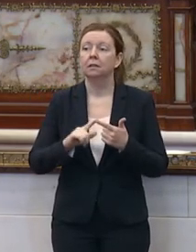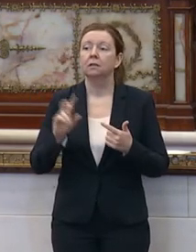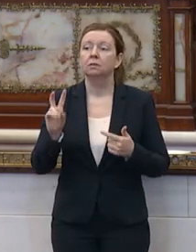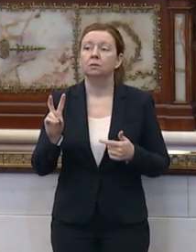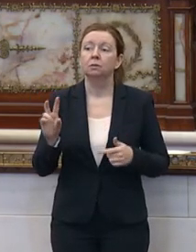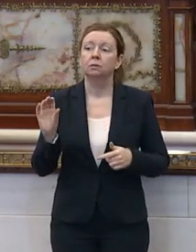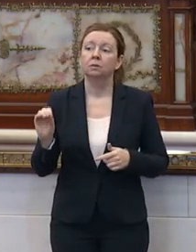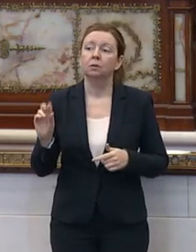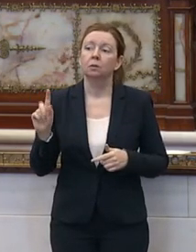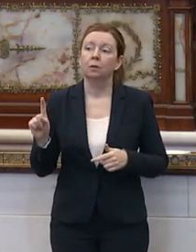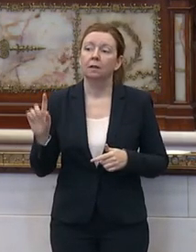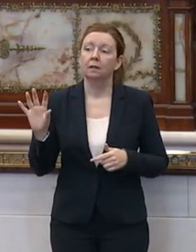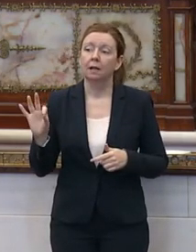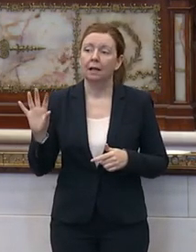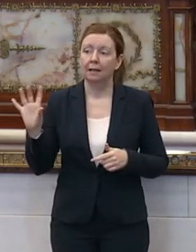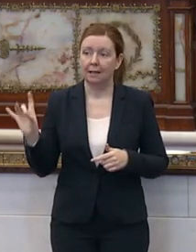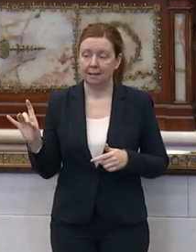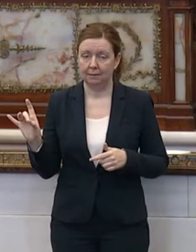number